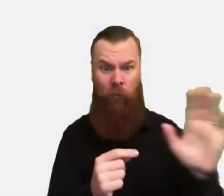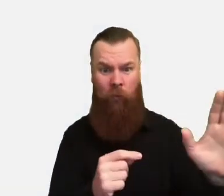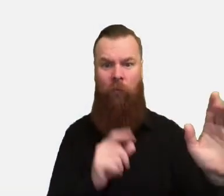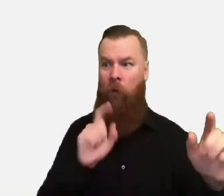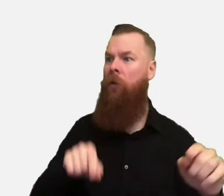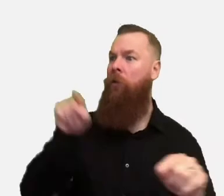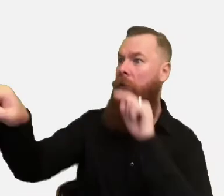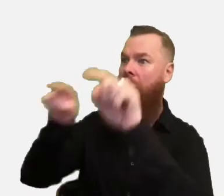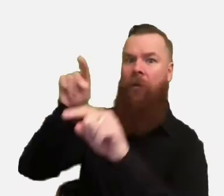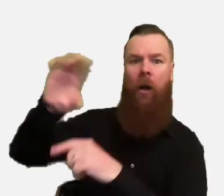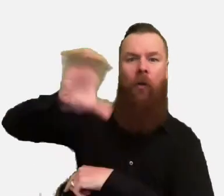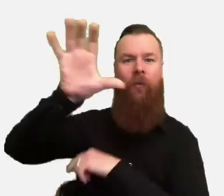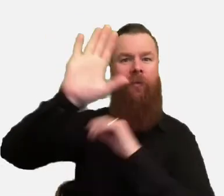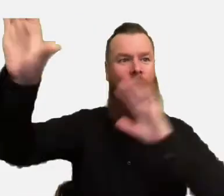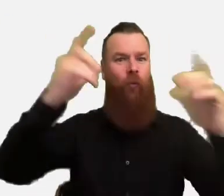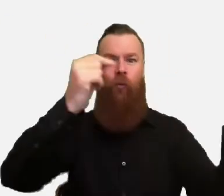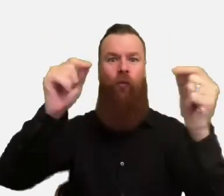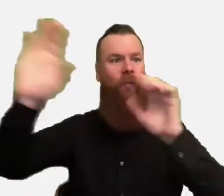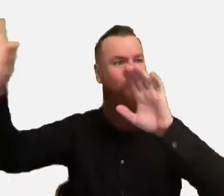Thank you very much, Mr. Rossi.